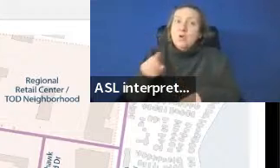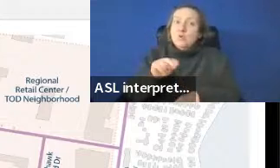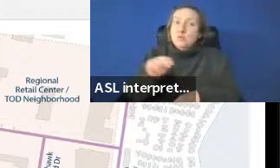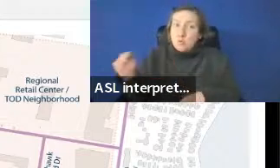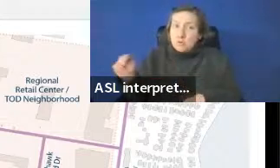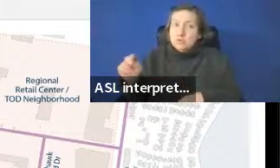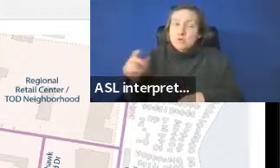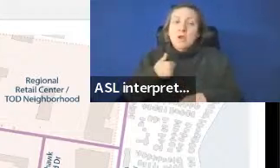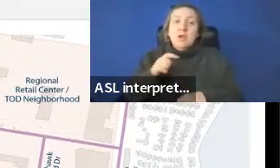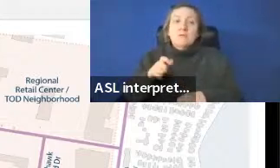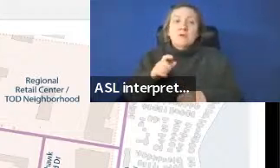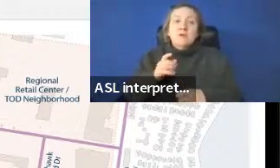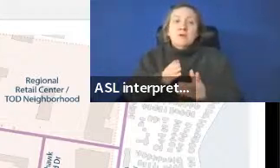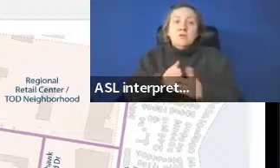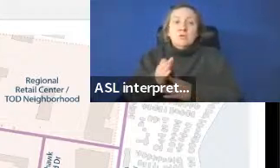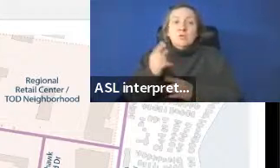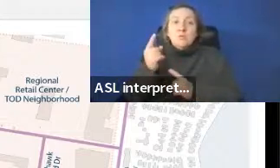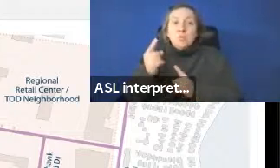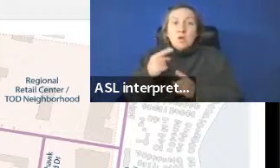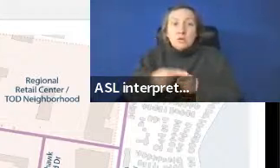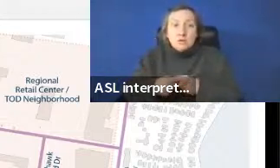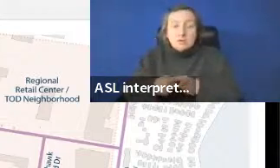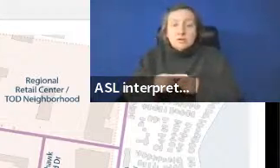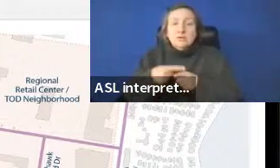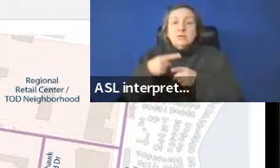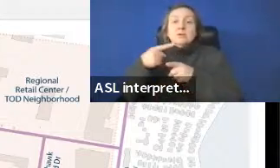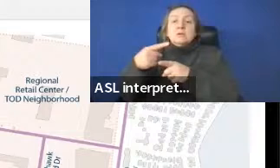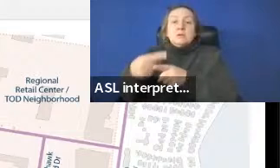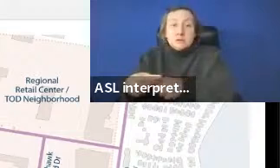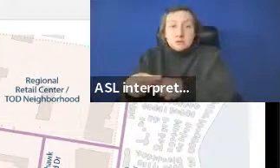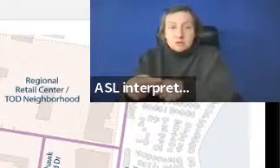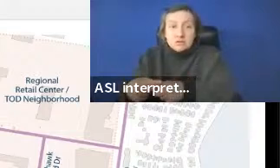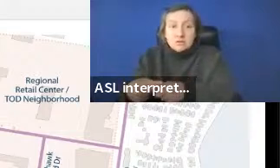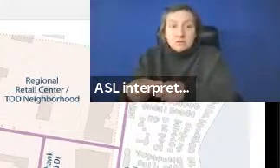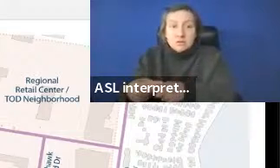so I have to go through one interchange, then a second interchange.